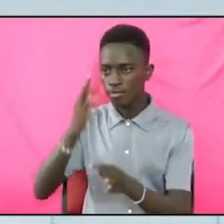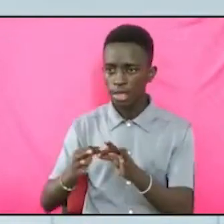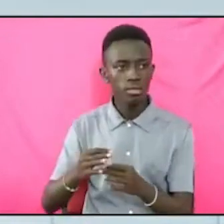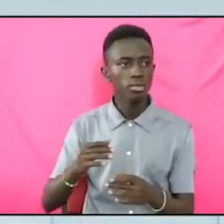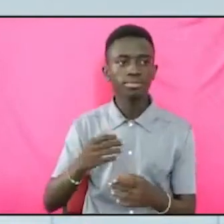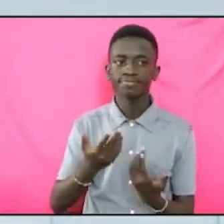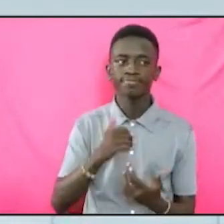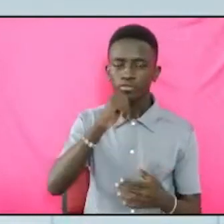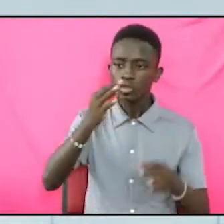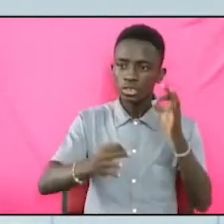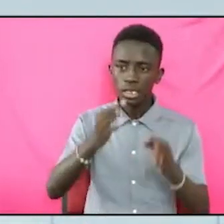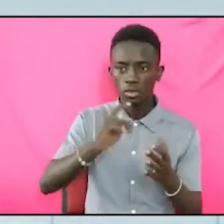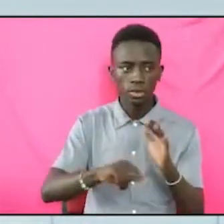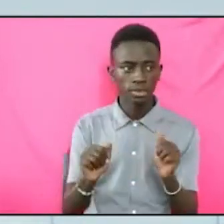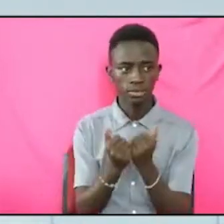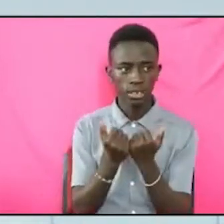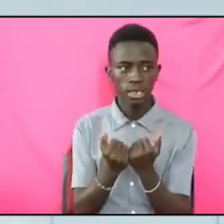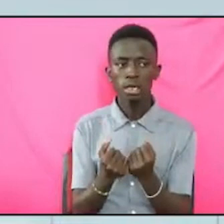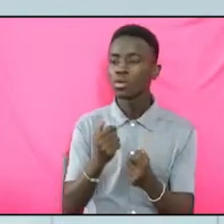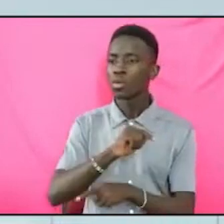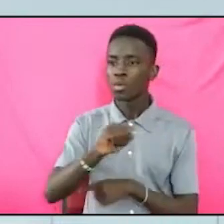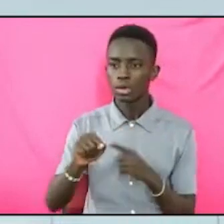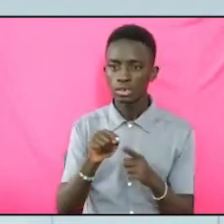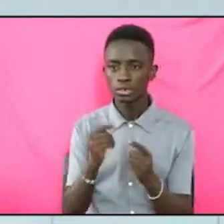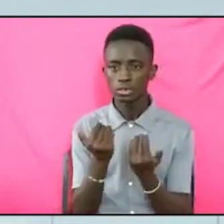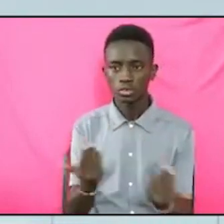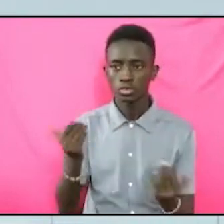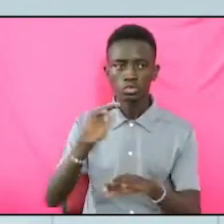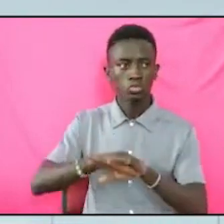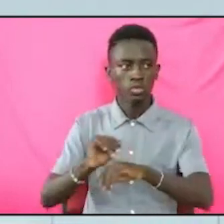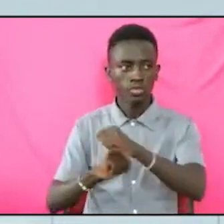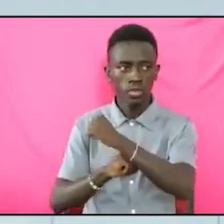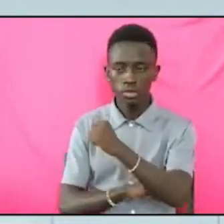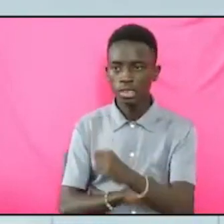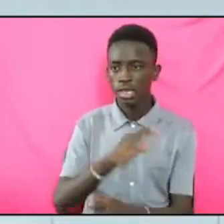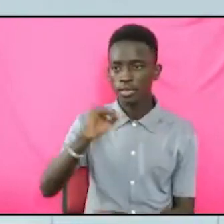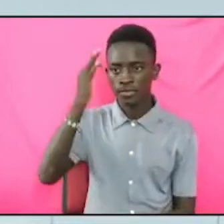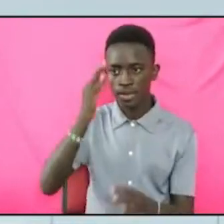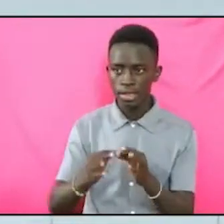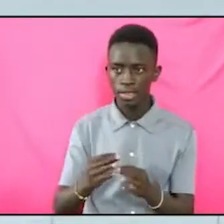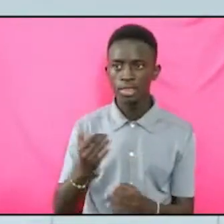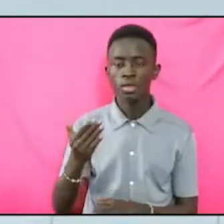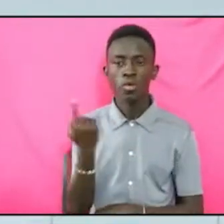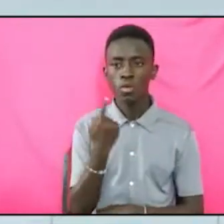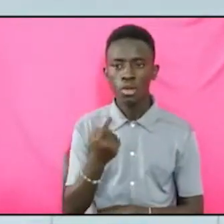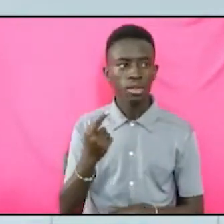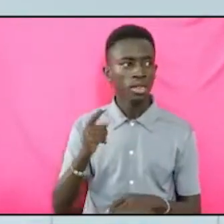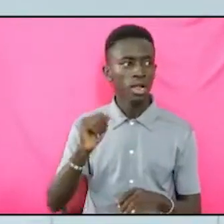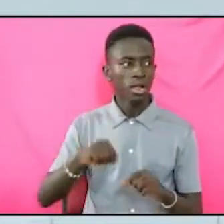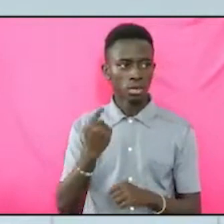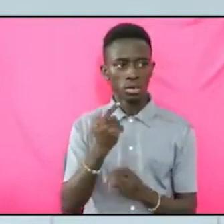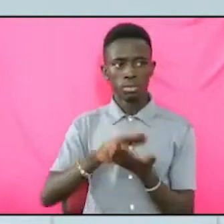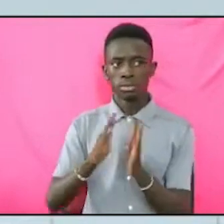When children have good foundation of faith, they can go anywhere in the whole world and will not be having sleepless nights. They have